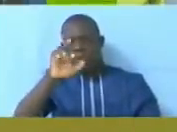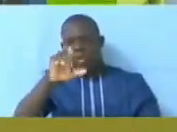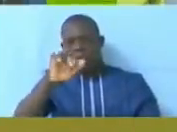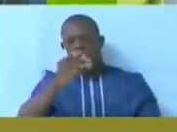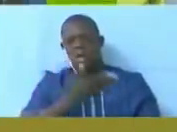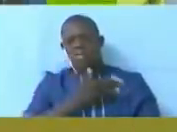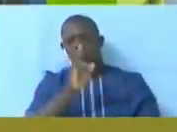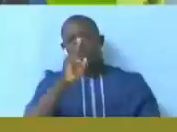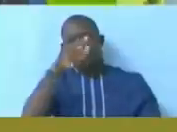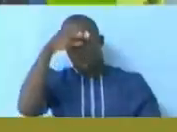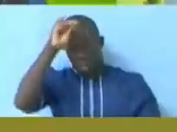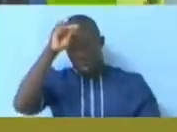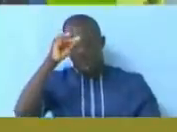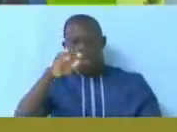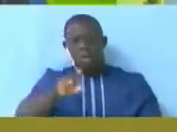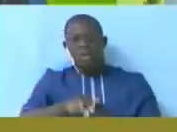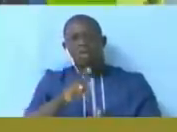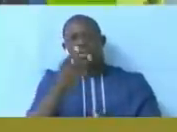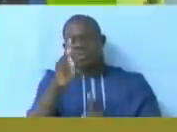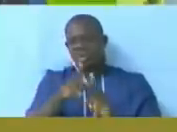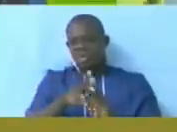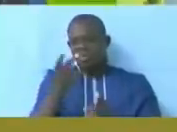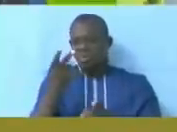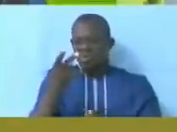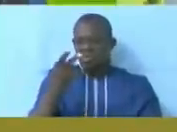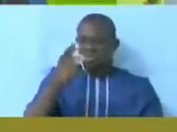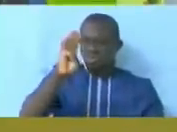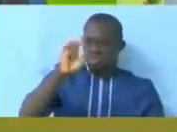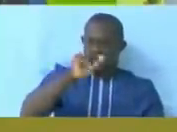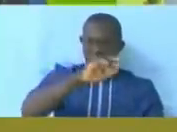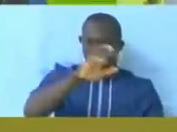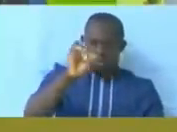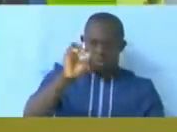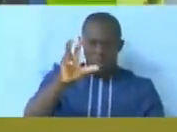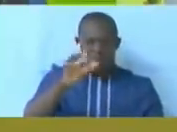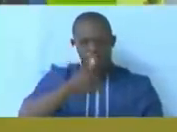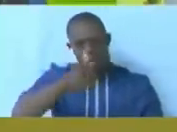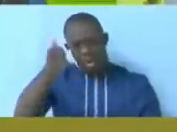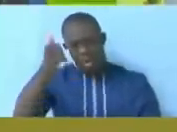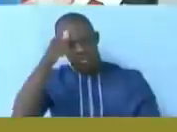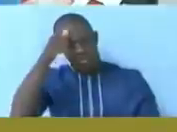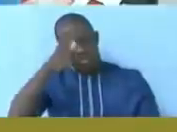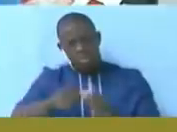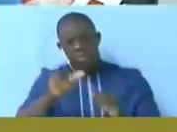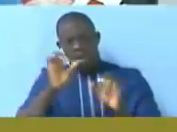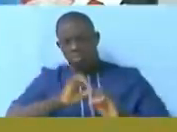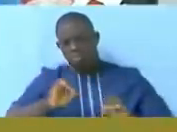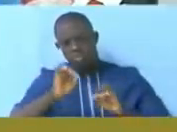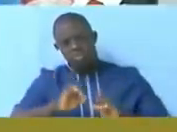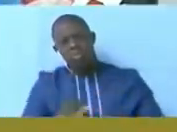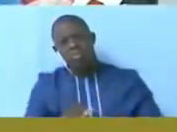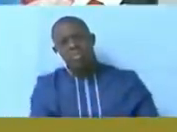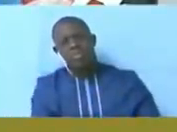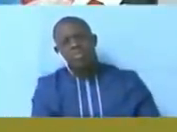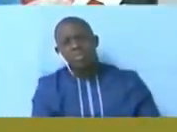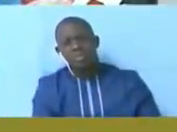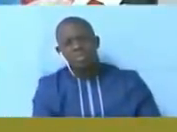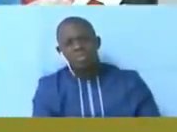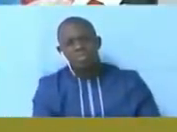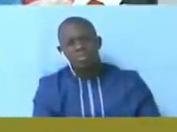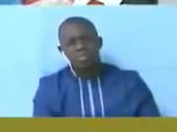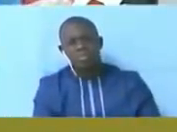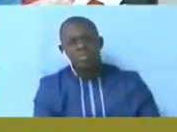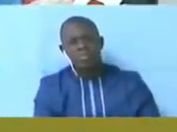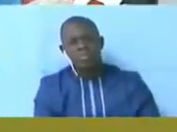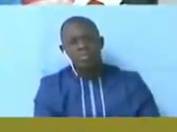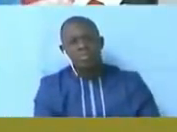akontomu Baroldi. I can't remember the rest of them their names. Do kotangol nying hakelo ma wol tol muta. And do you know if that particular